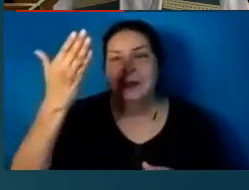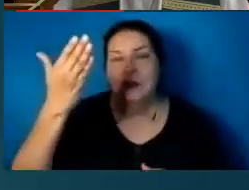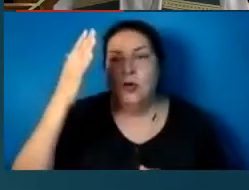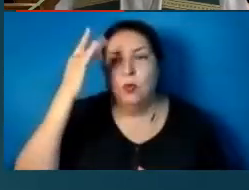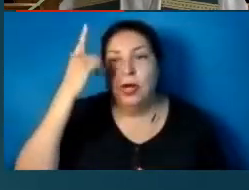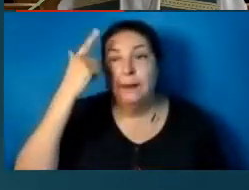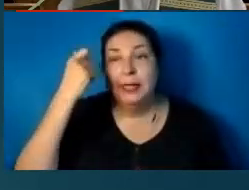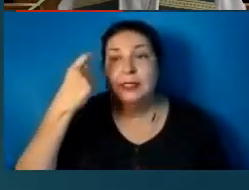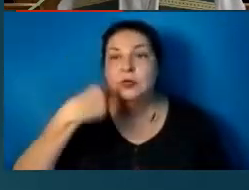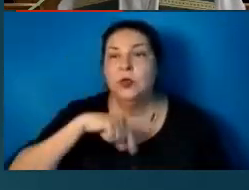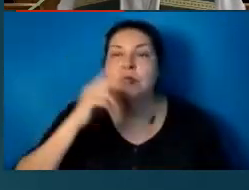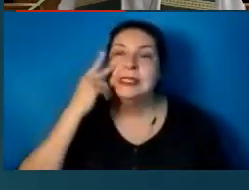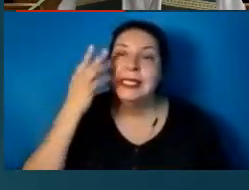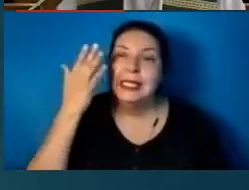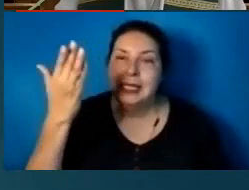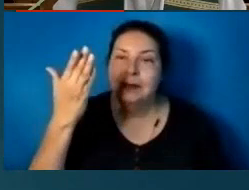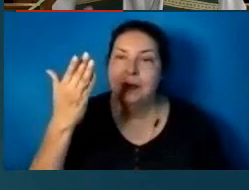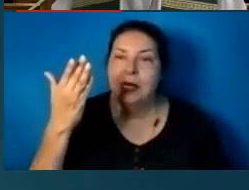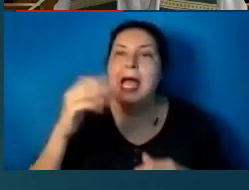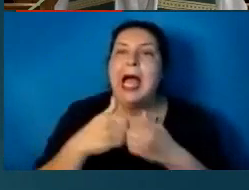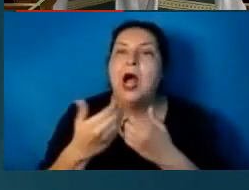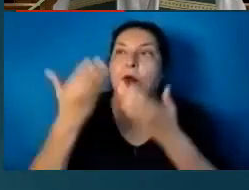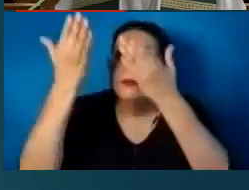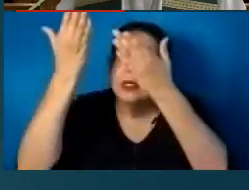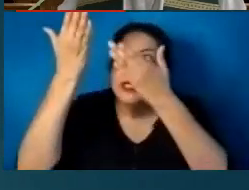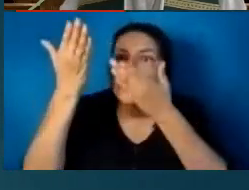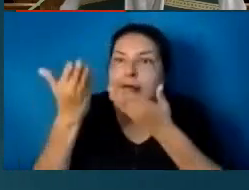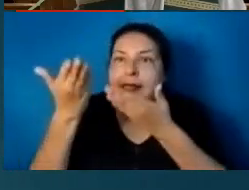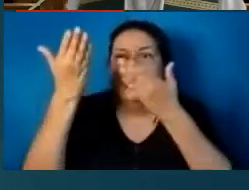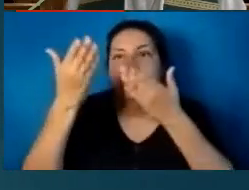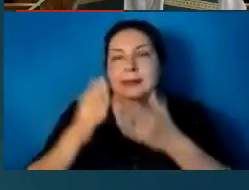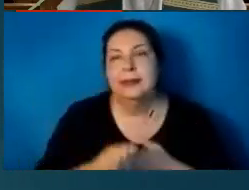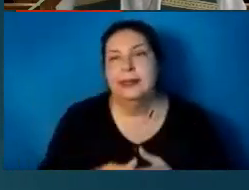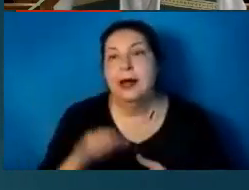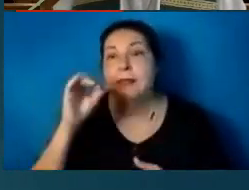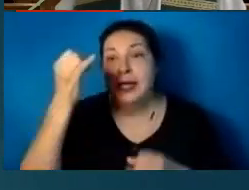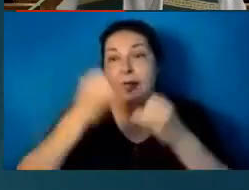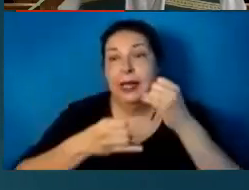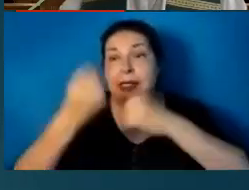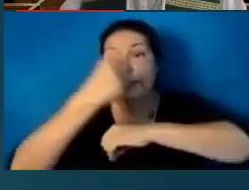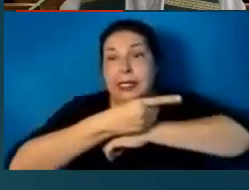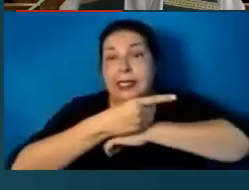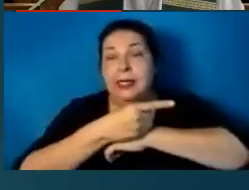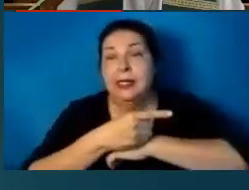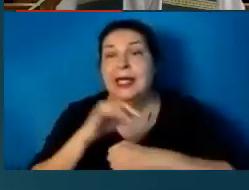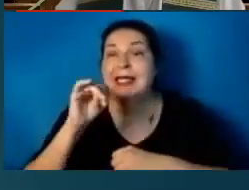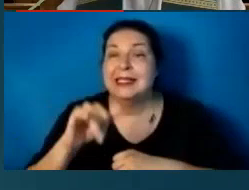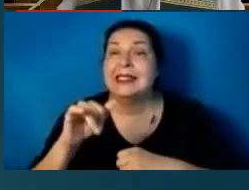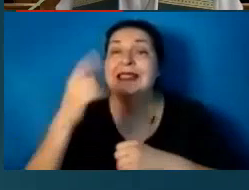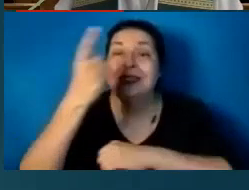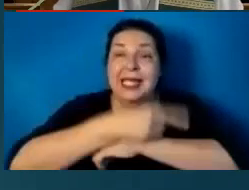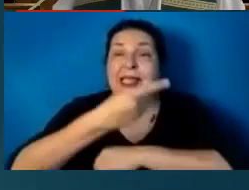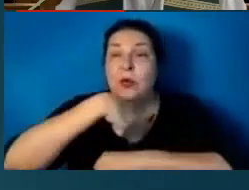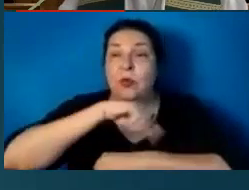see him just as he is." On that final day is the day that we are still awaiting, when